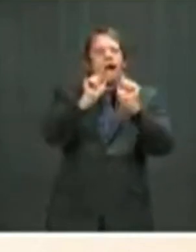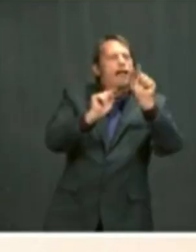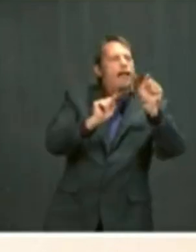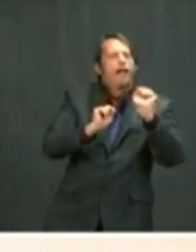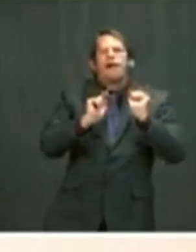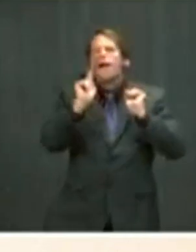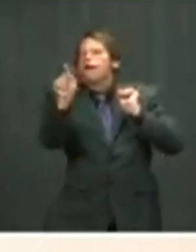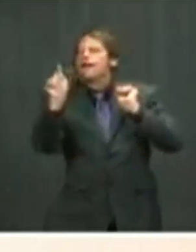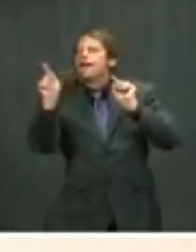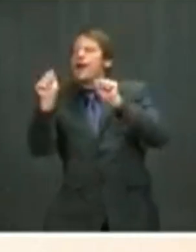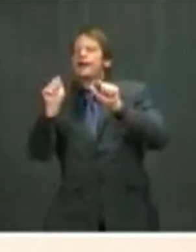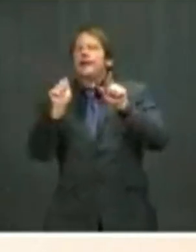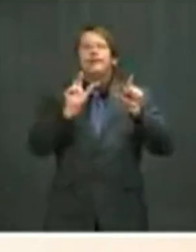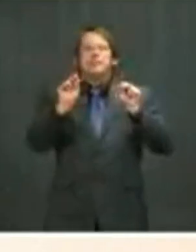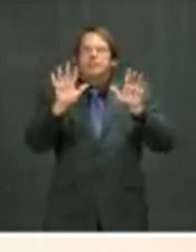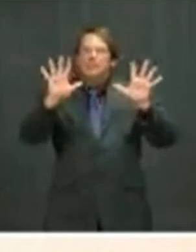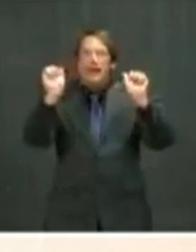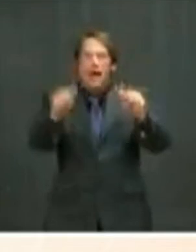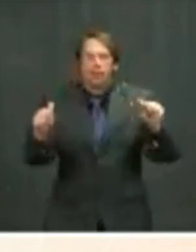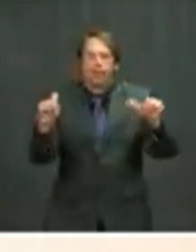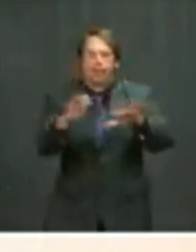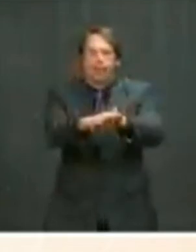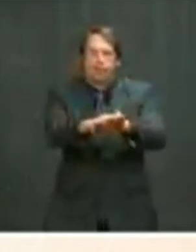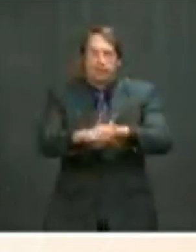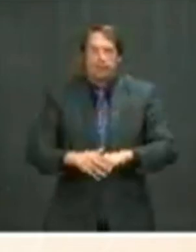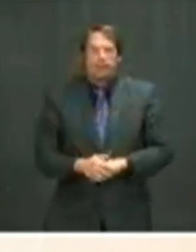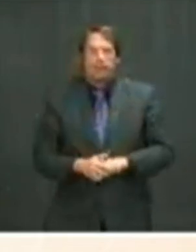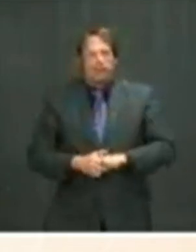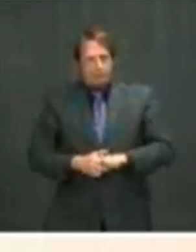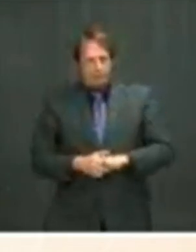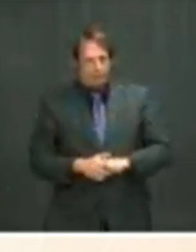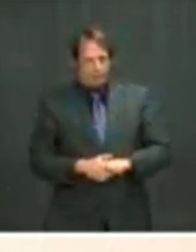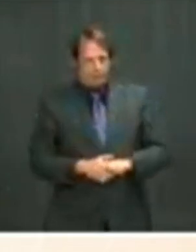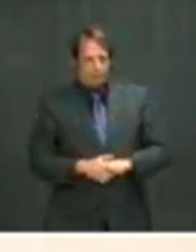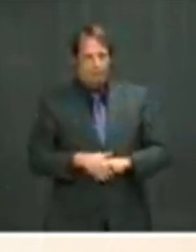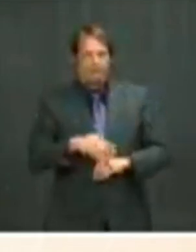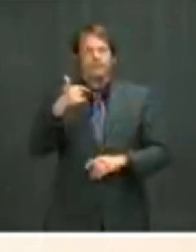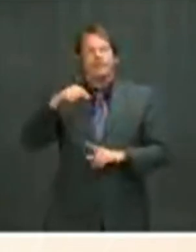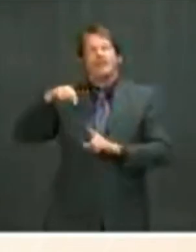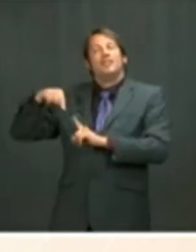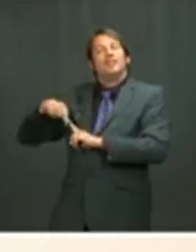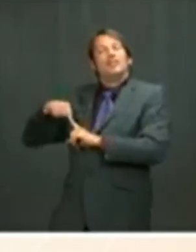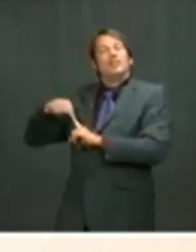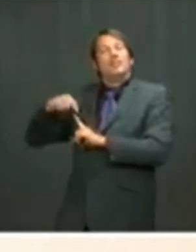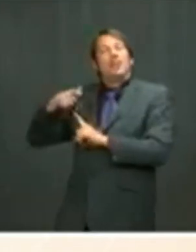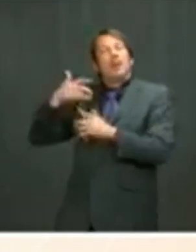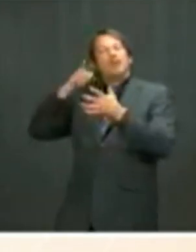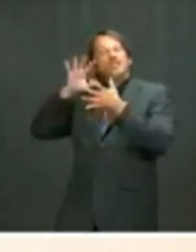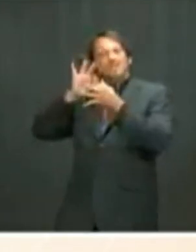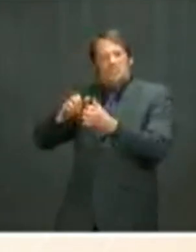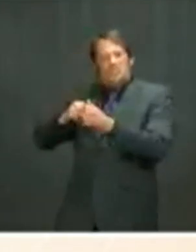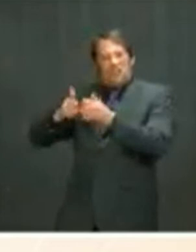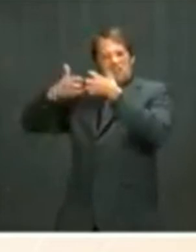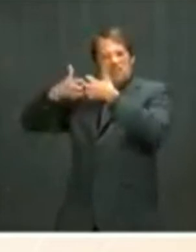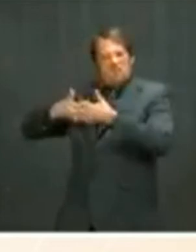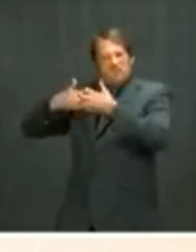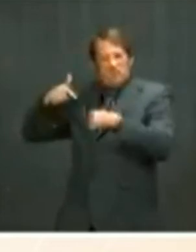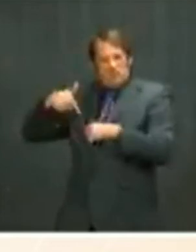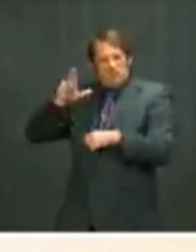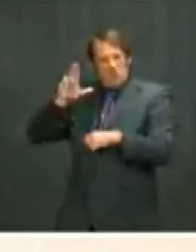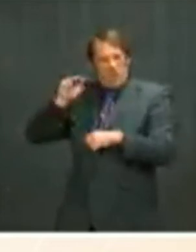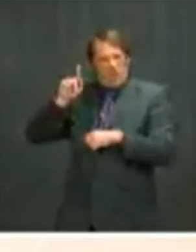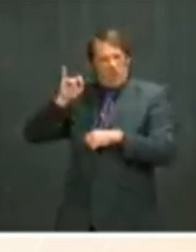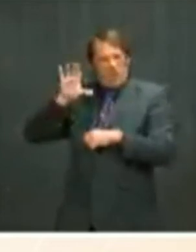at Guantanamo, a facility was closed and some detainees were consolidated. Is that indicative at all of